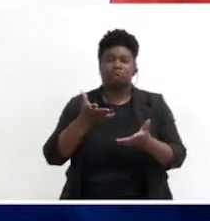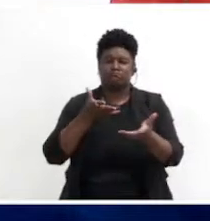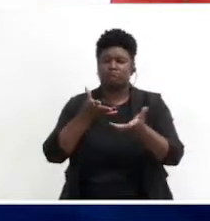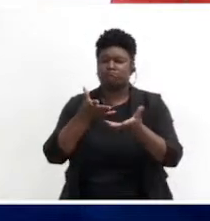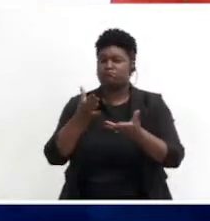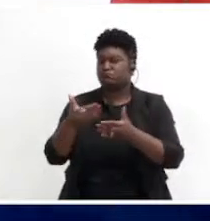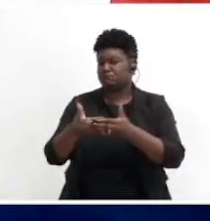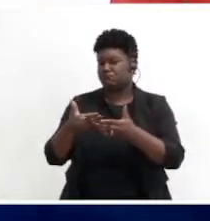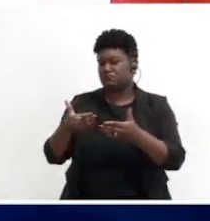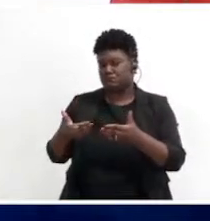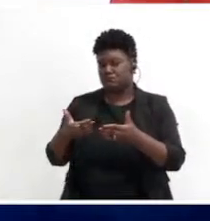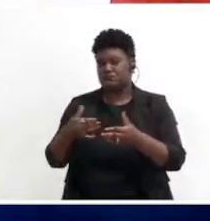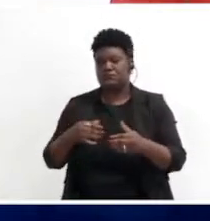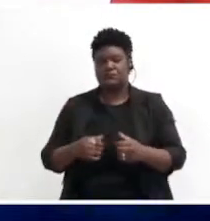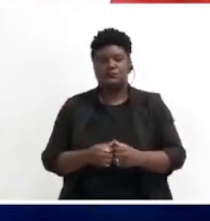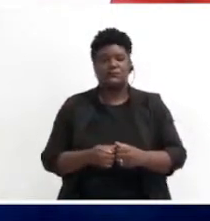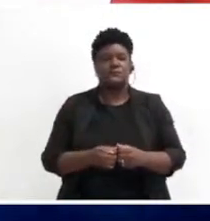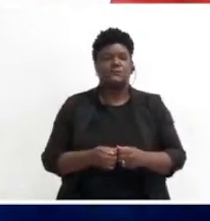reiterate.